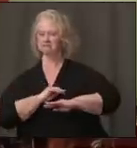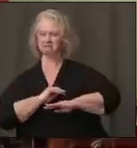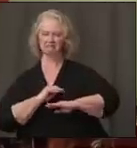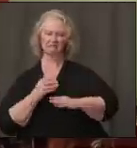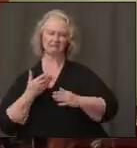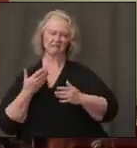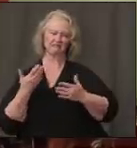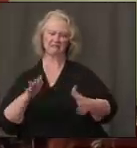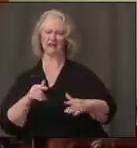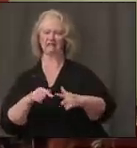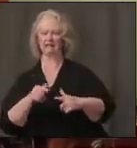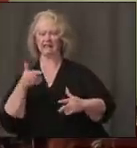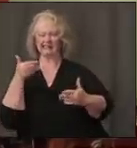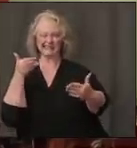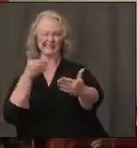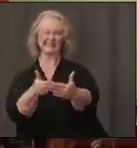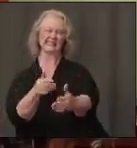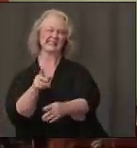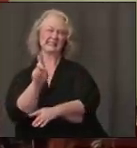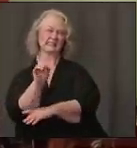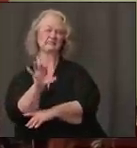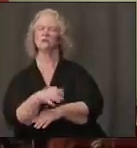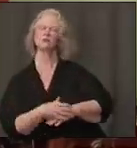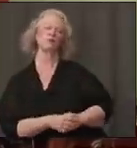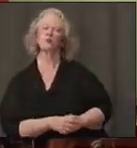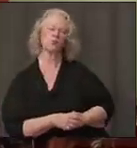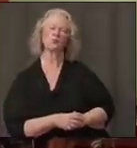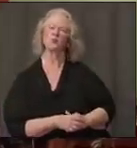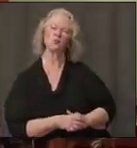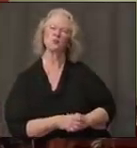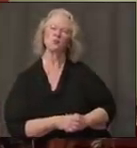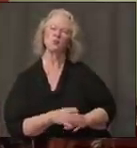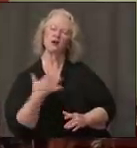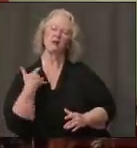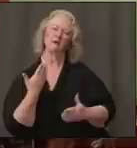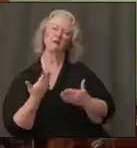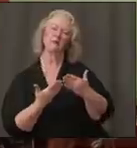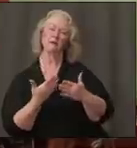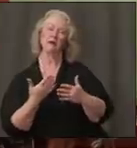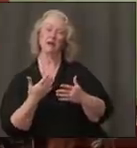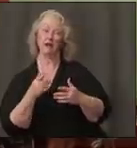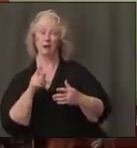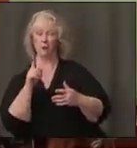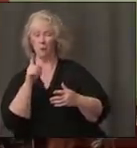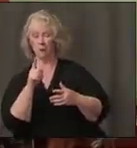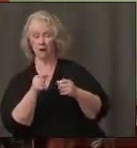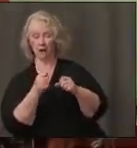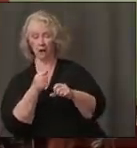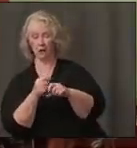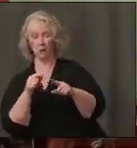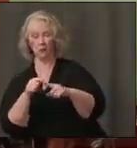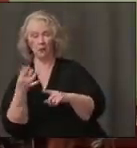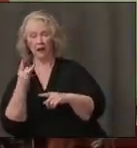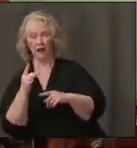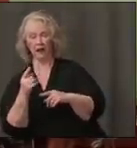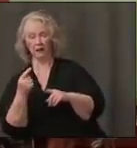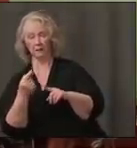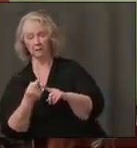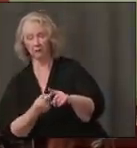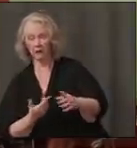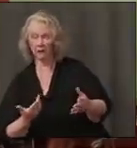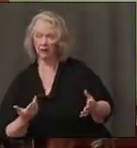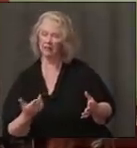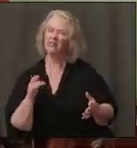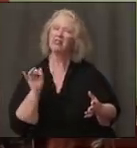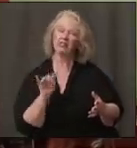to have something. I think the 12 to 18 month timeline would be warp speed. And that is a much more likely, and